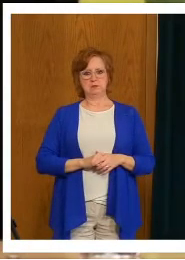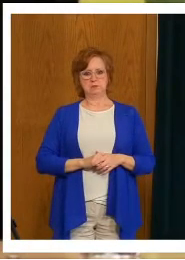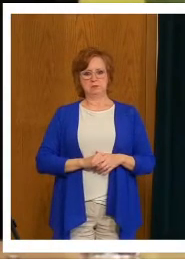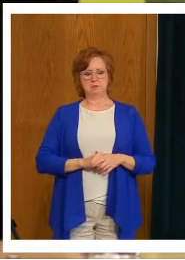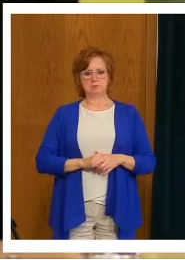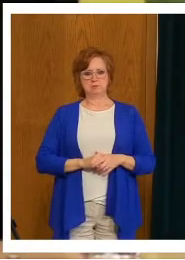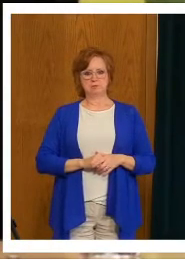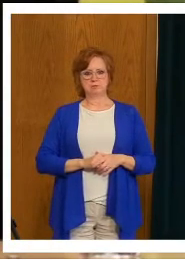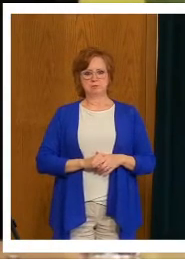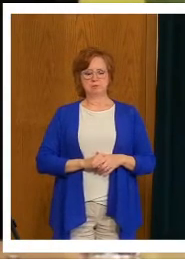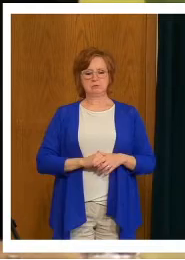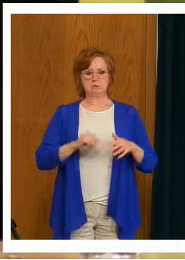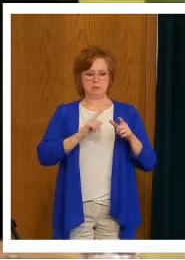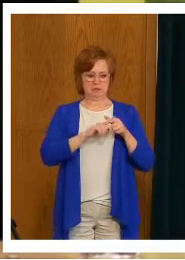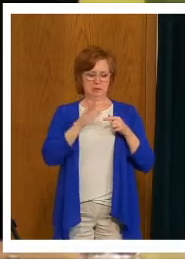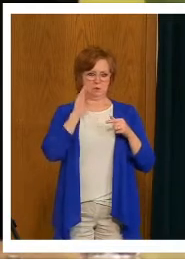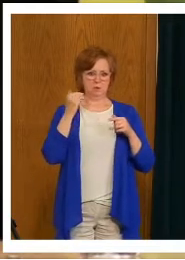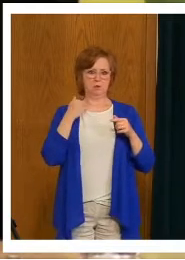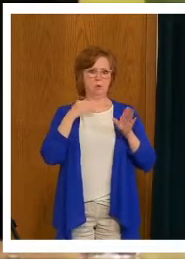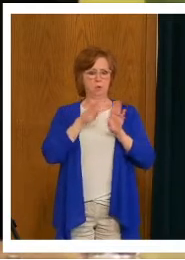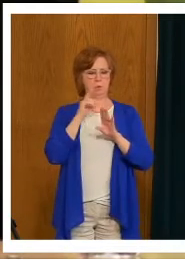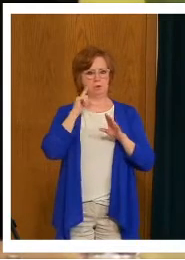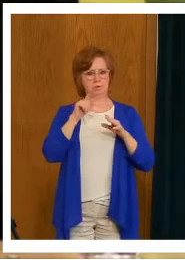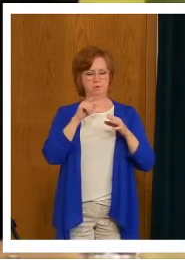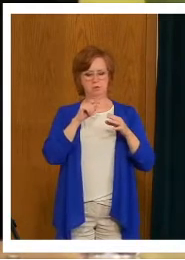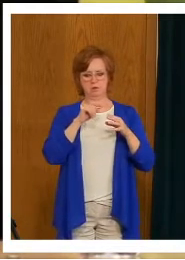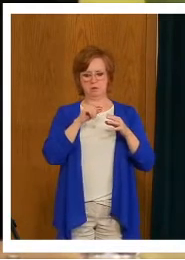reopening. Today, we're sitting at